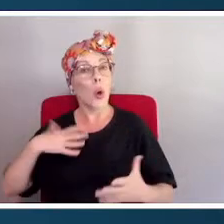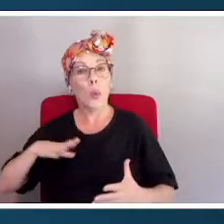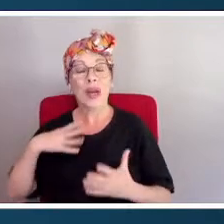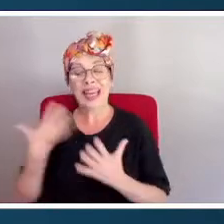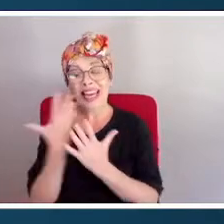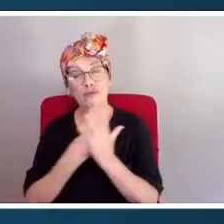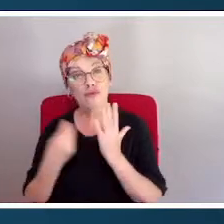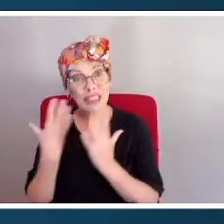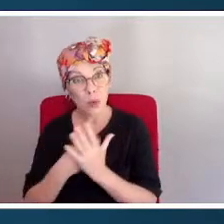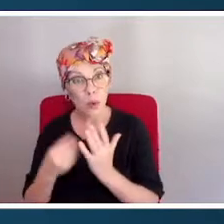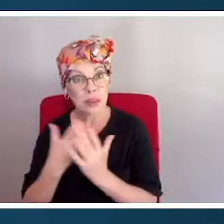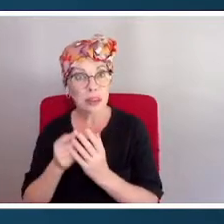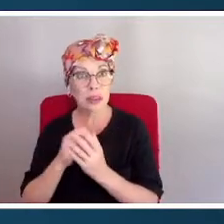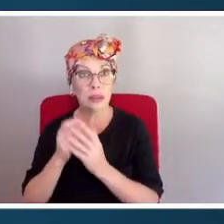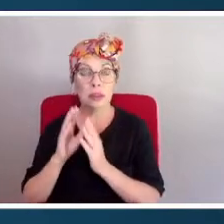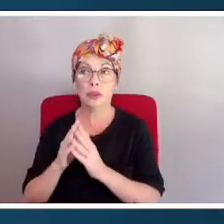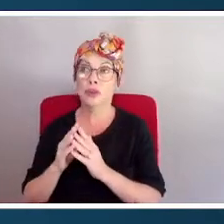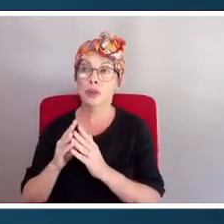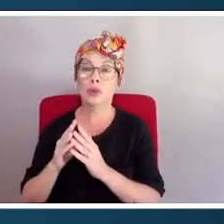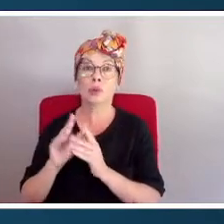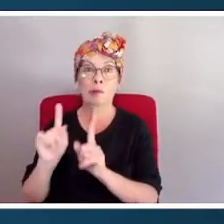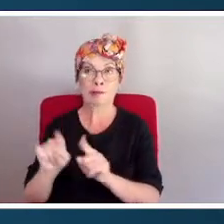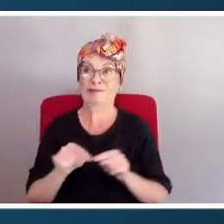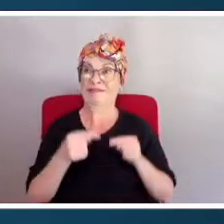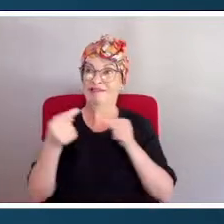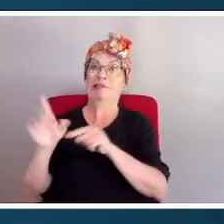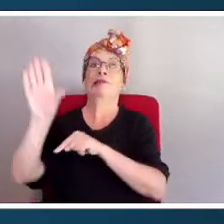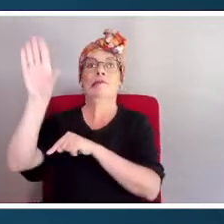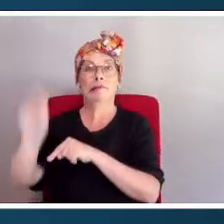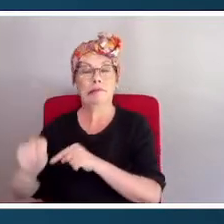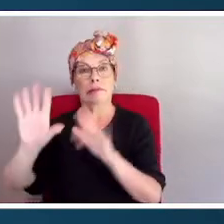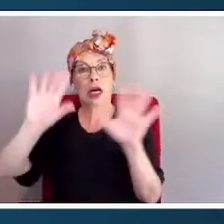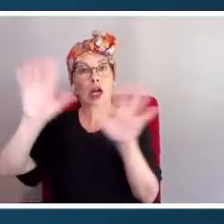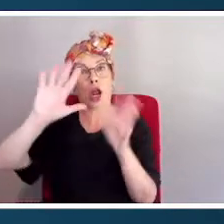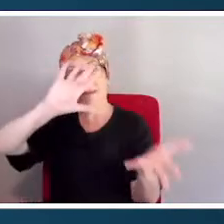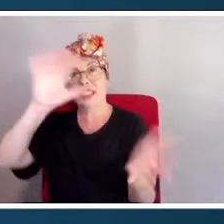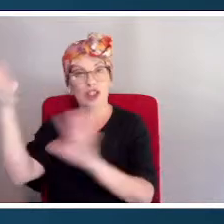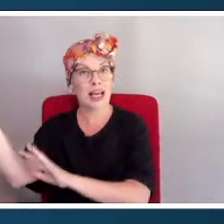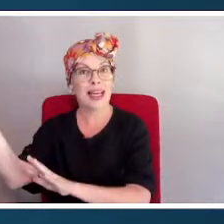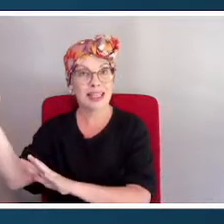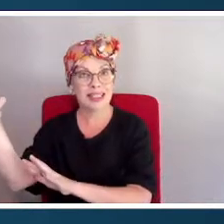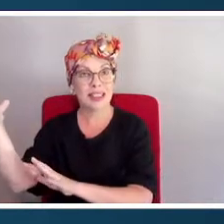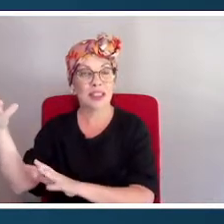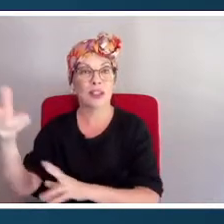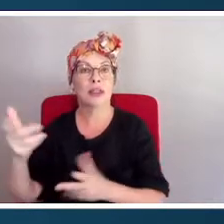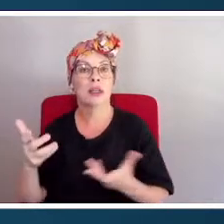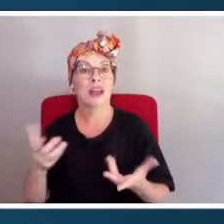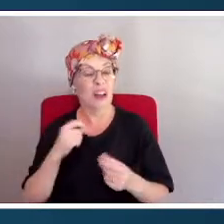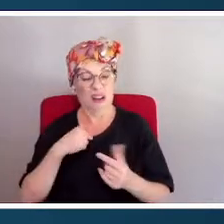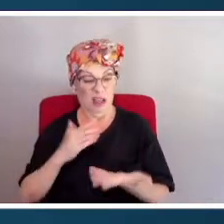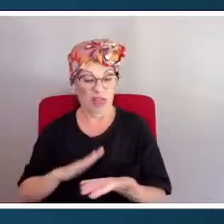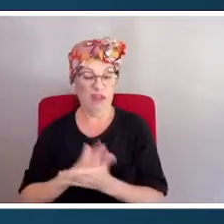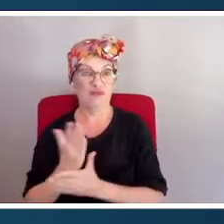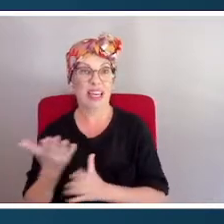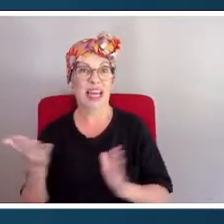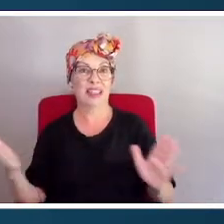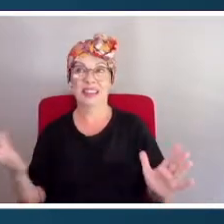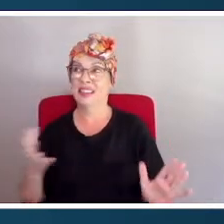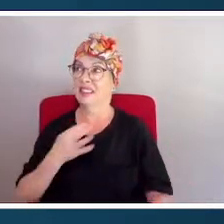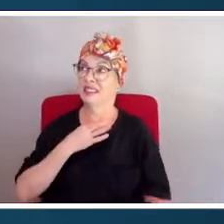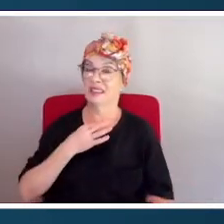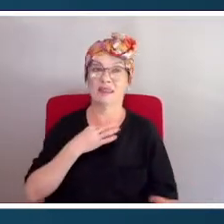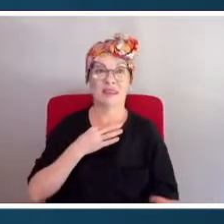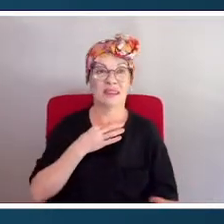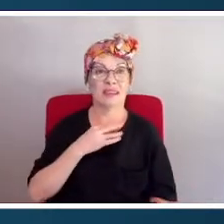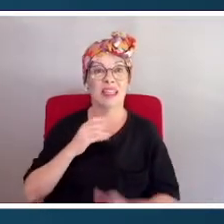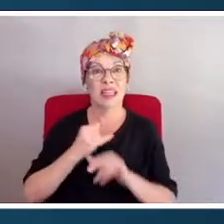change, we find ourselves in the midst of another reality. And that is an